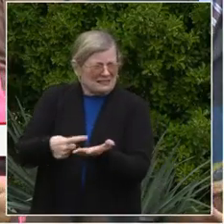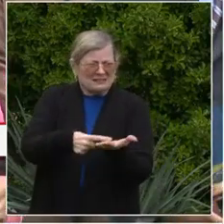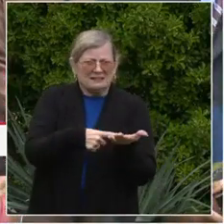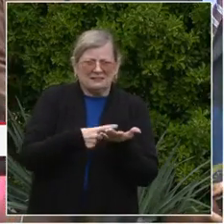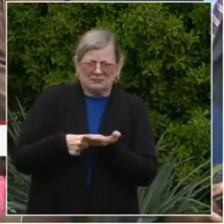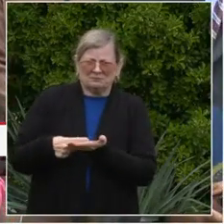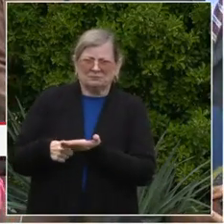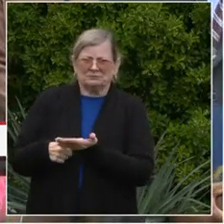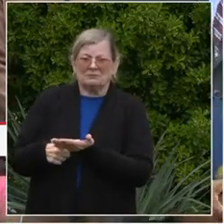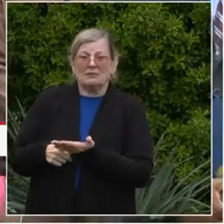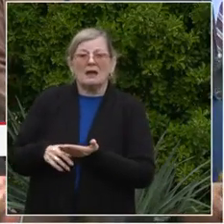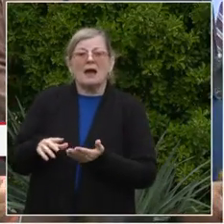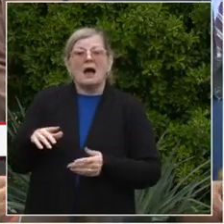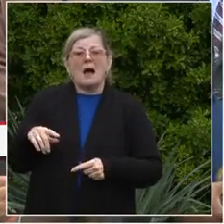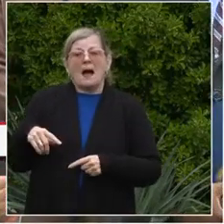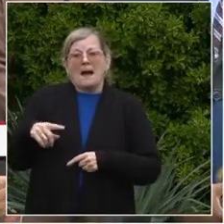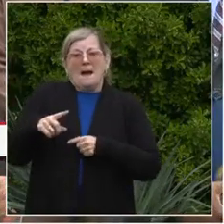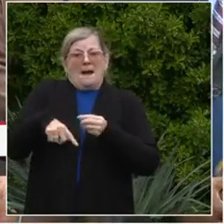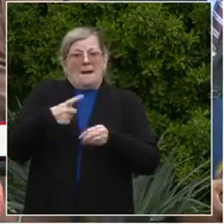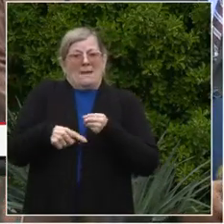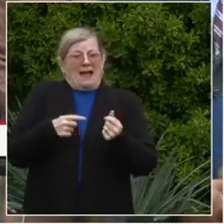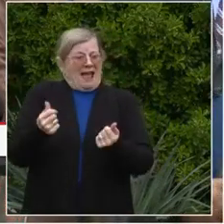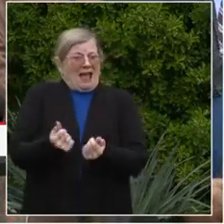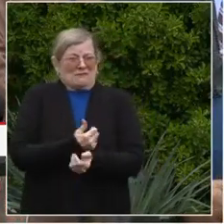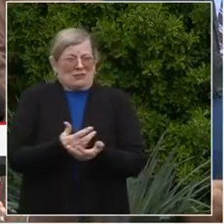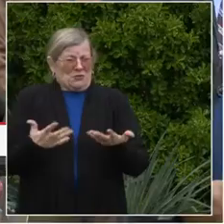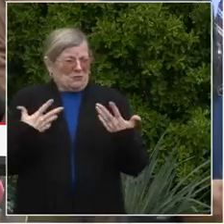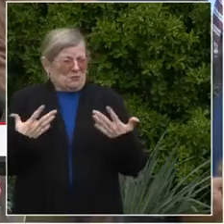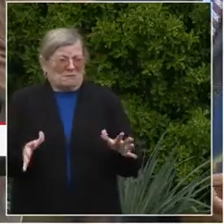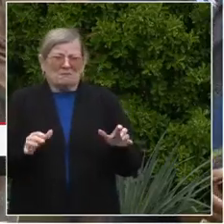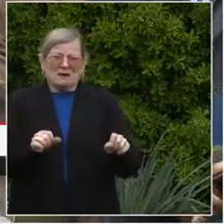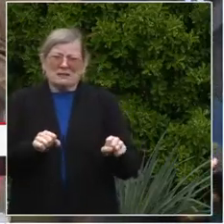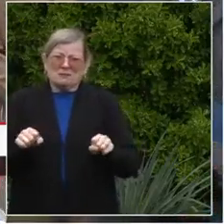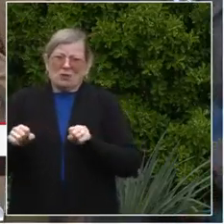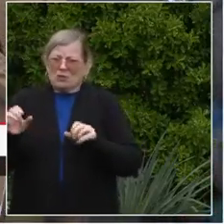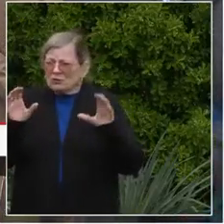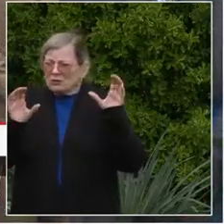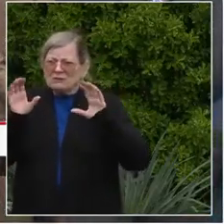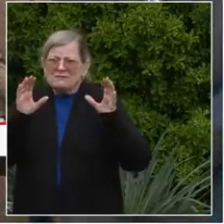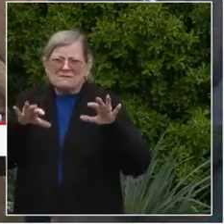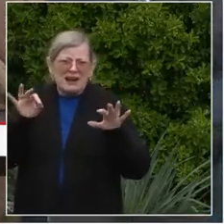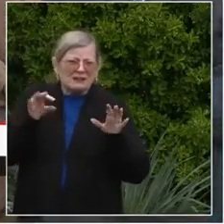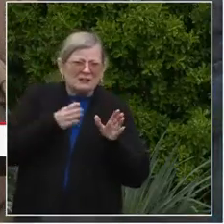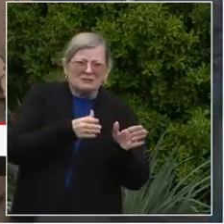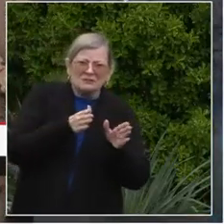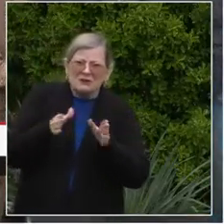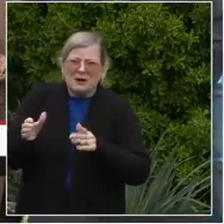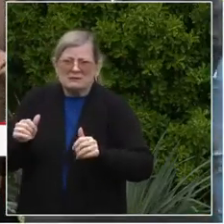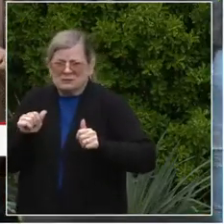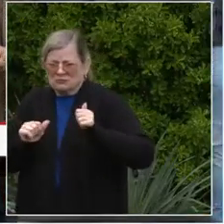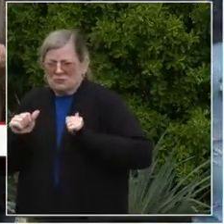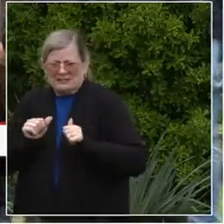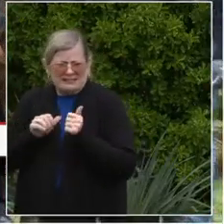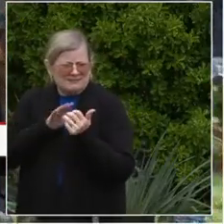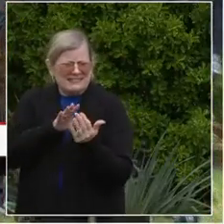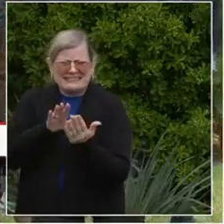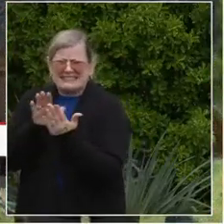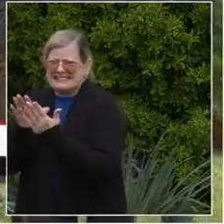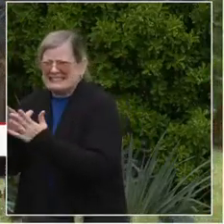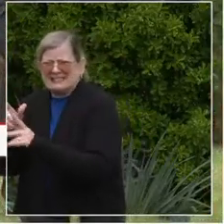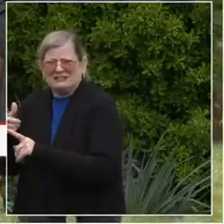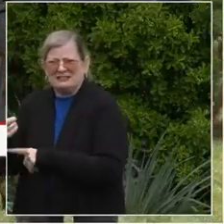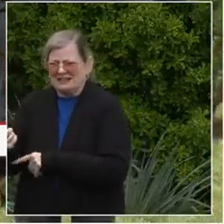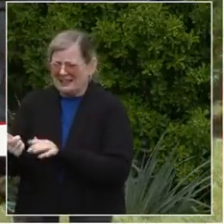about us doing everything possible and looking for new ways and more aggressive ways to remove illegal guns and keep our